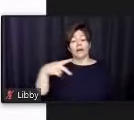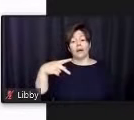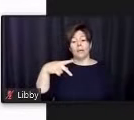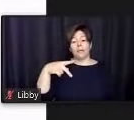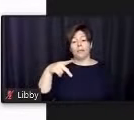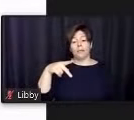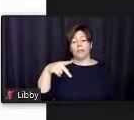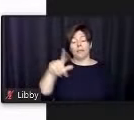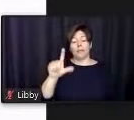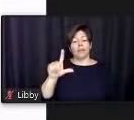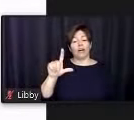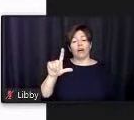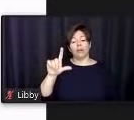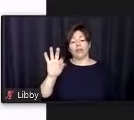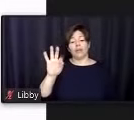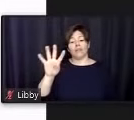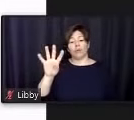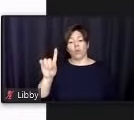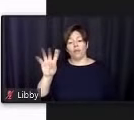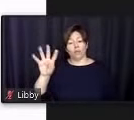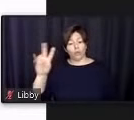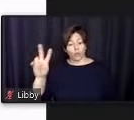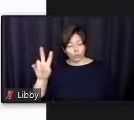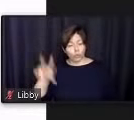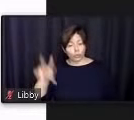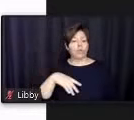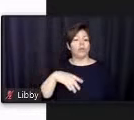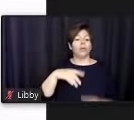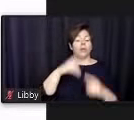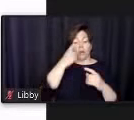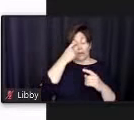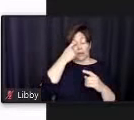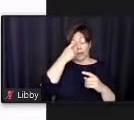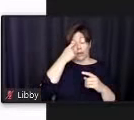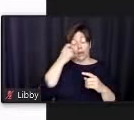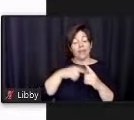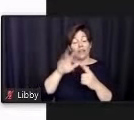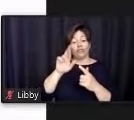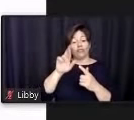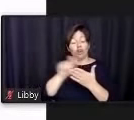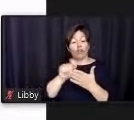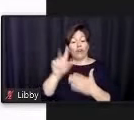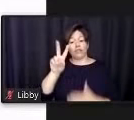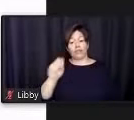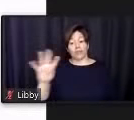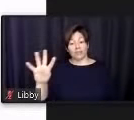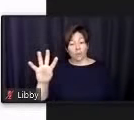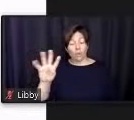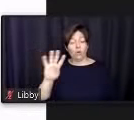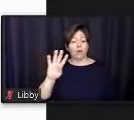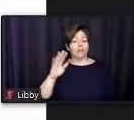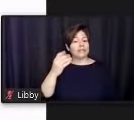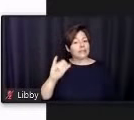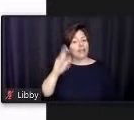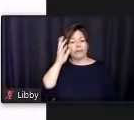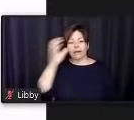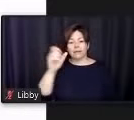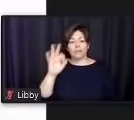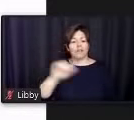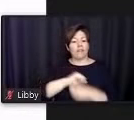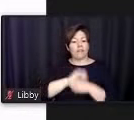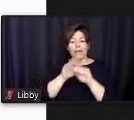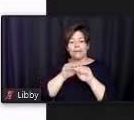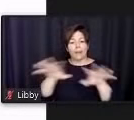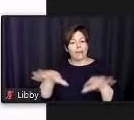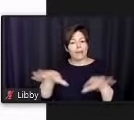94-142 and 1975 were writing this, and we reauthorized this in 2004, the concepts of the pandemic and what we